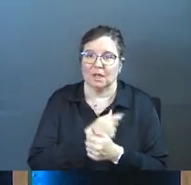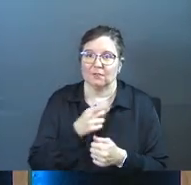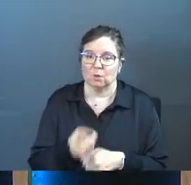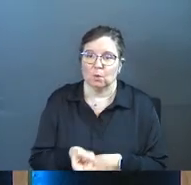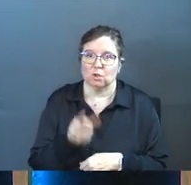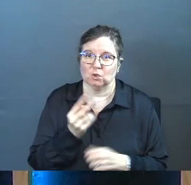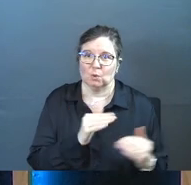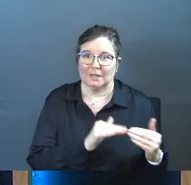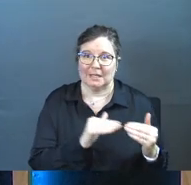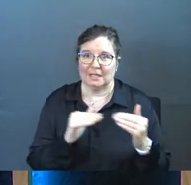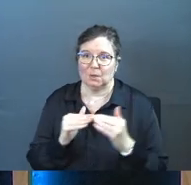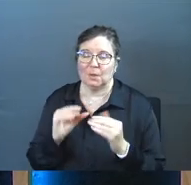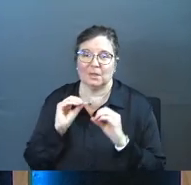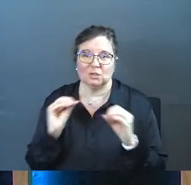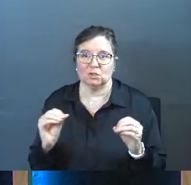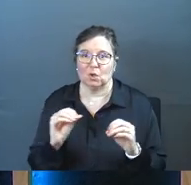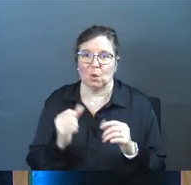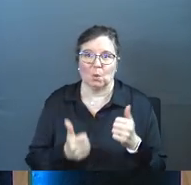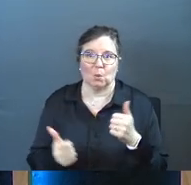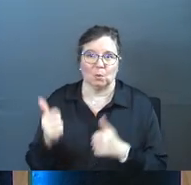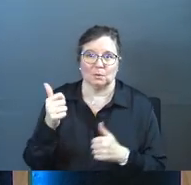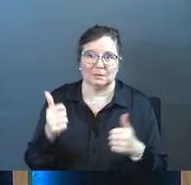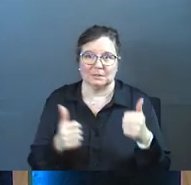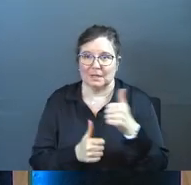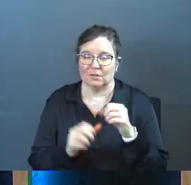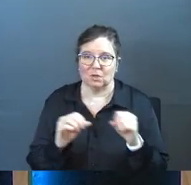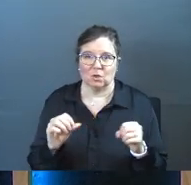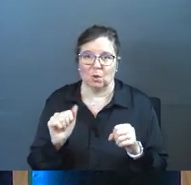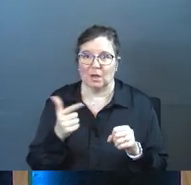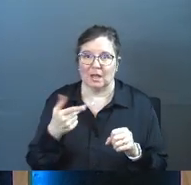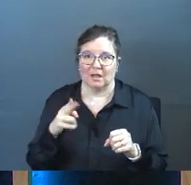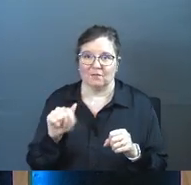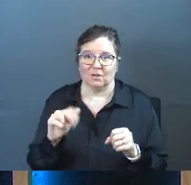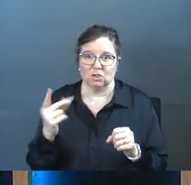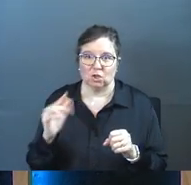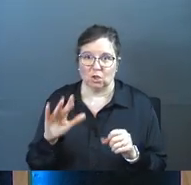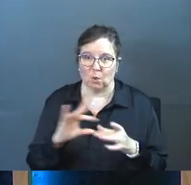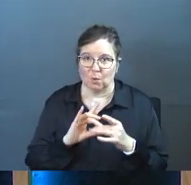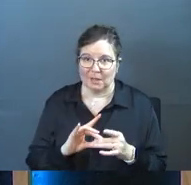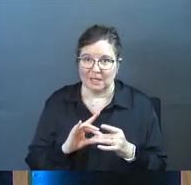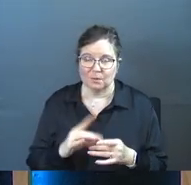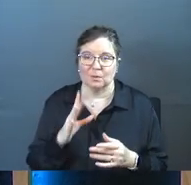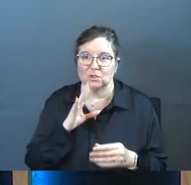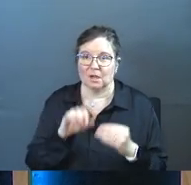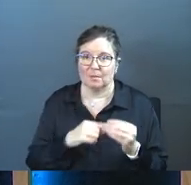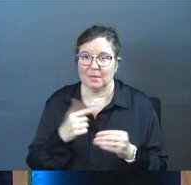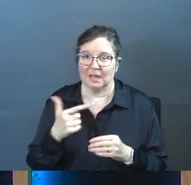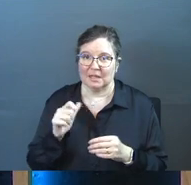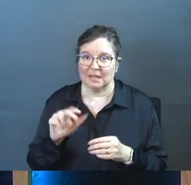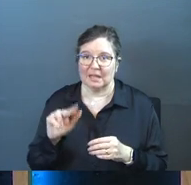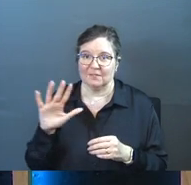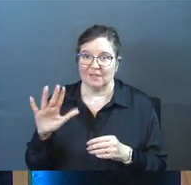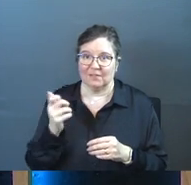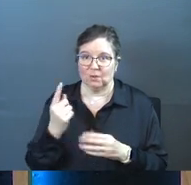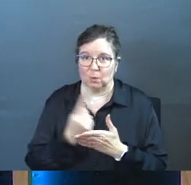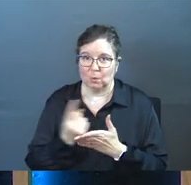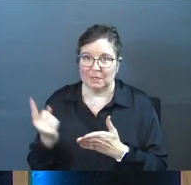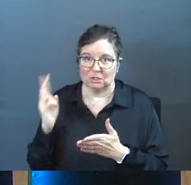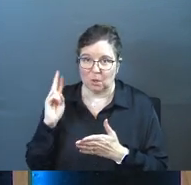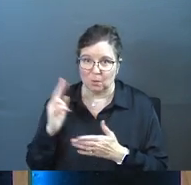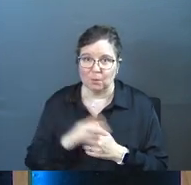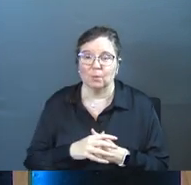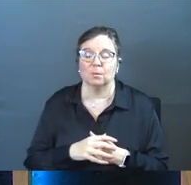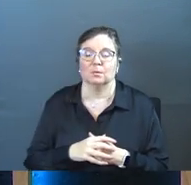You are two equals. There is no dominant party. There is no alpha dog in your relationship. We talked about Galatians 5 a couple weeks